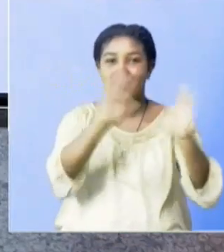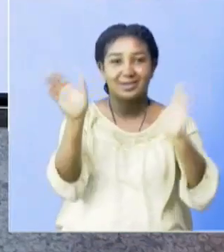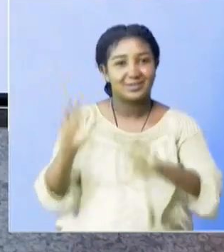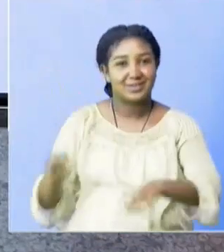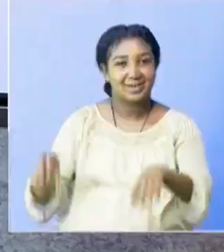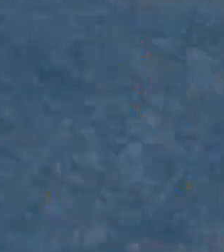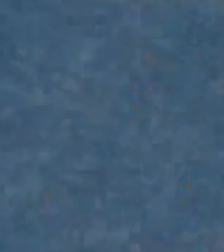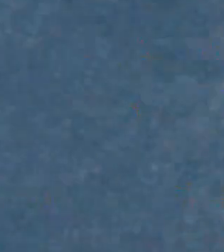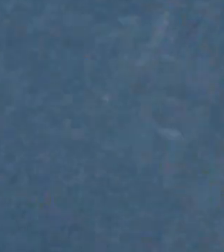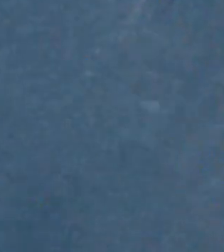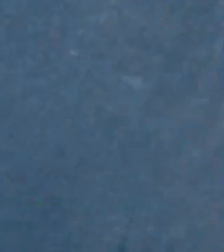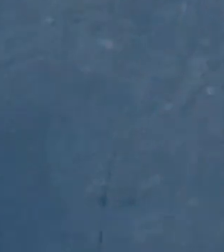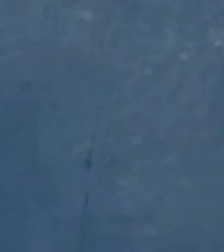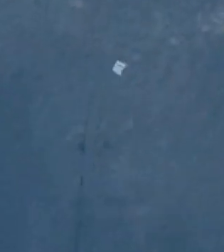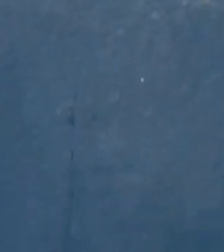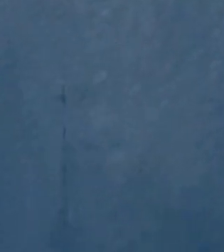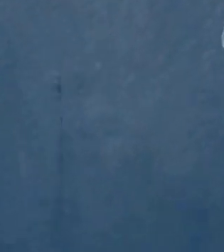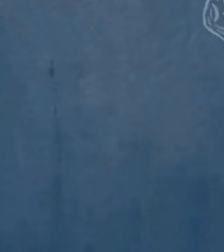students.